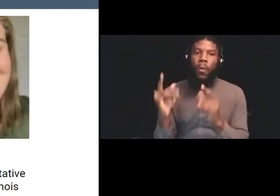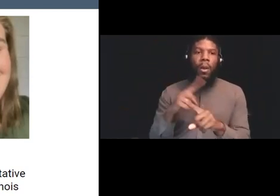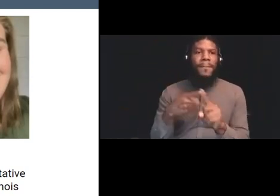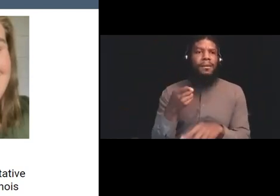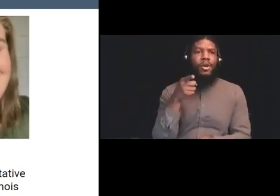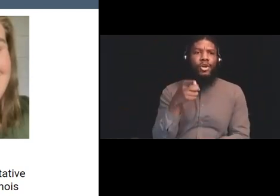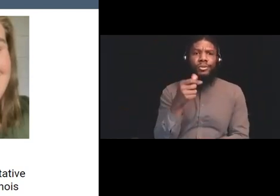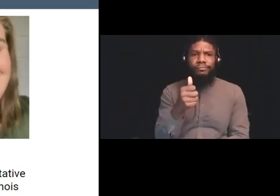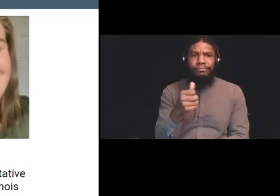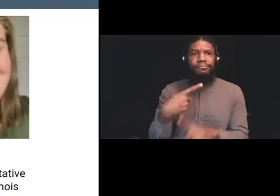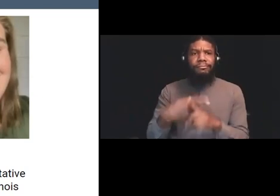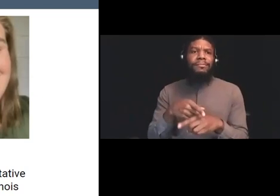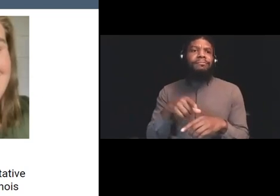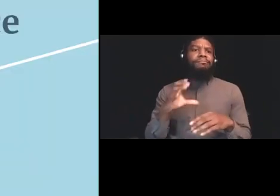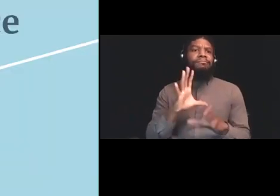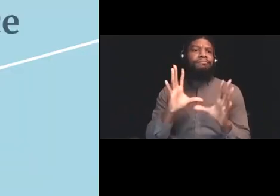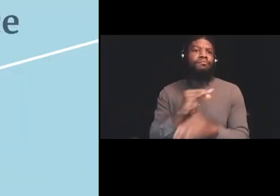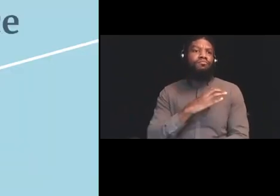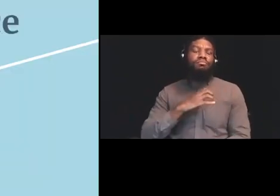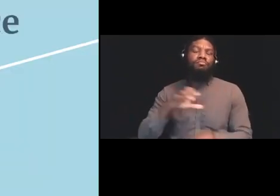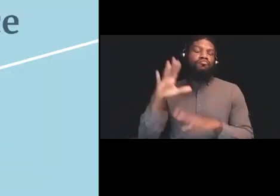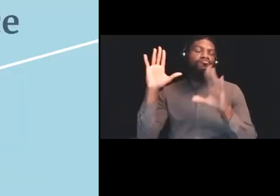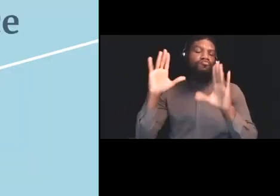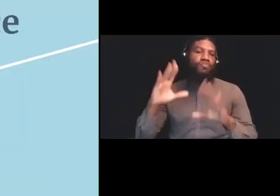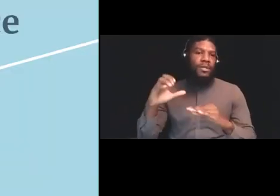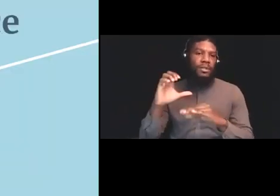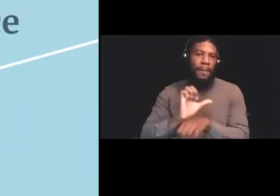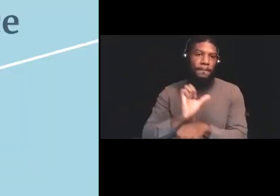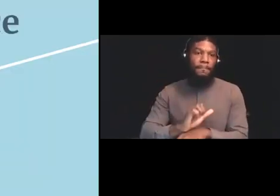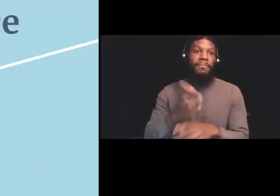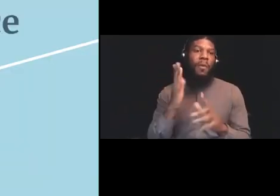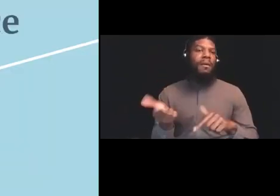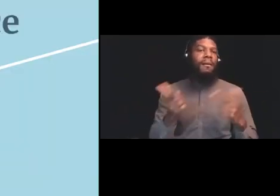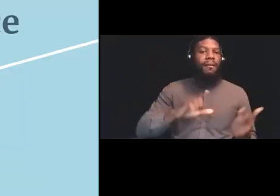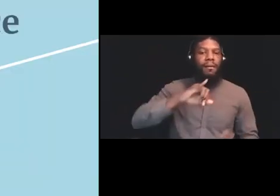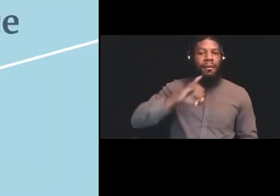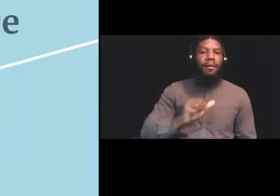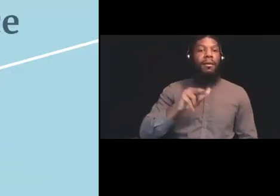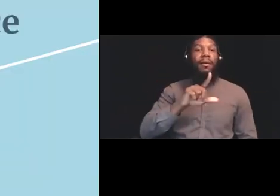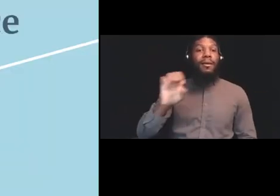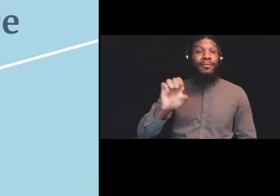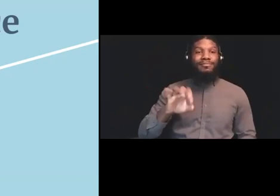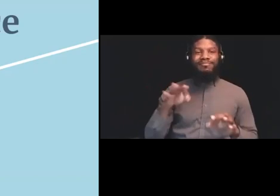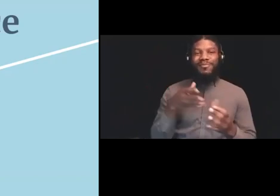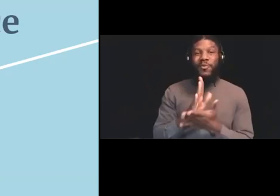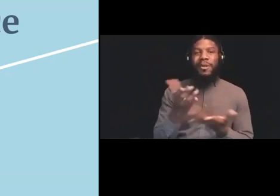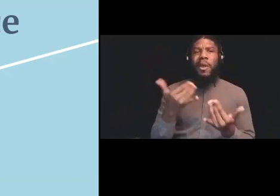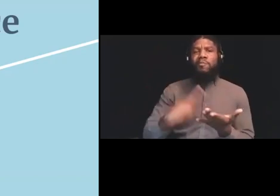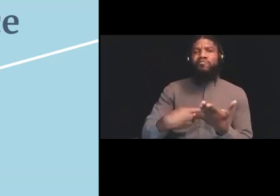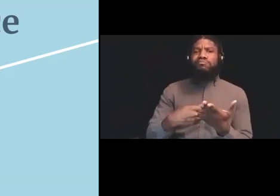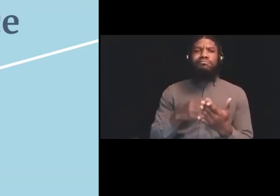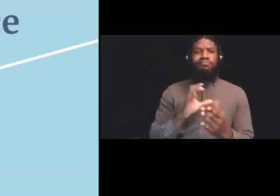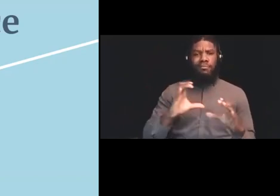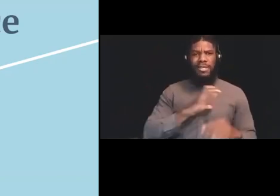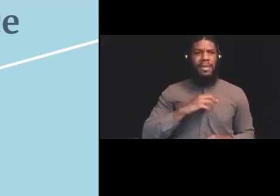job. And I'm gonna turn it back over to Janelle. All right, now we will start discussing what our committees